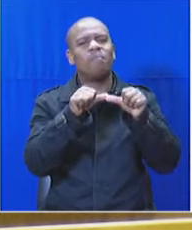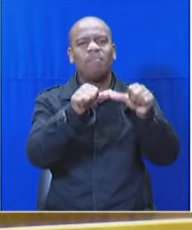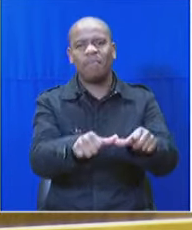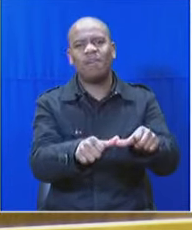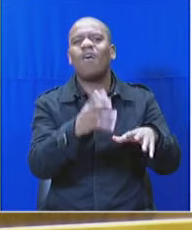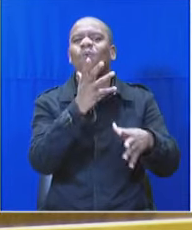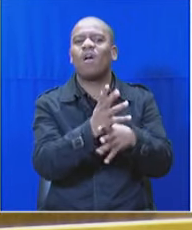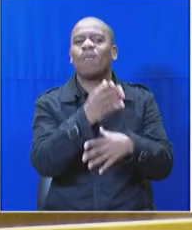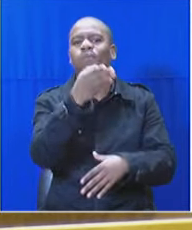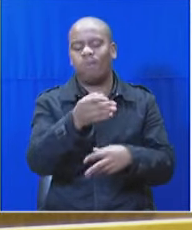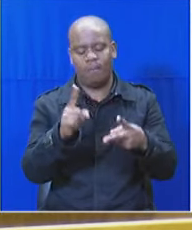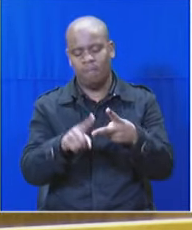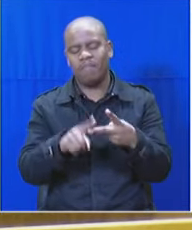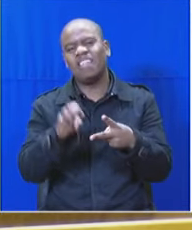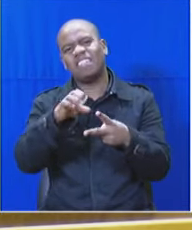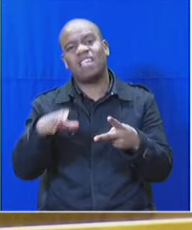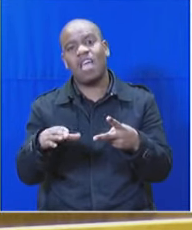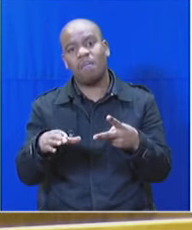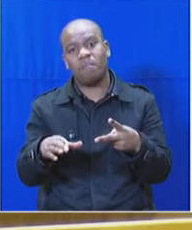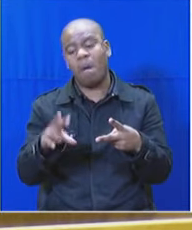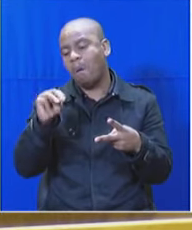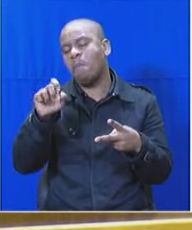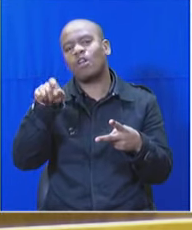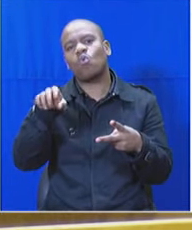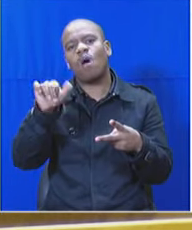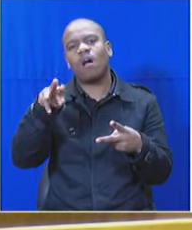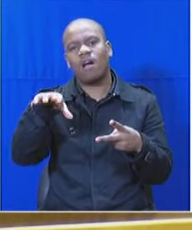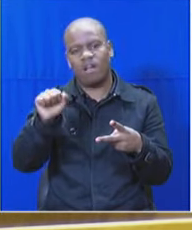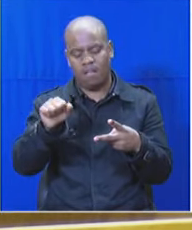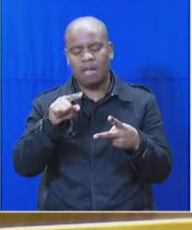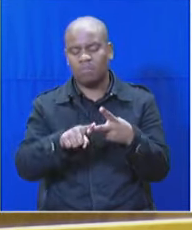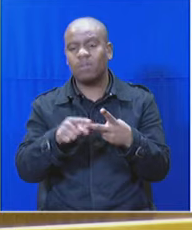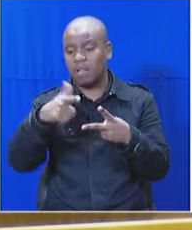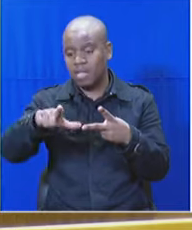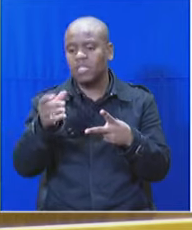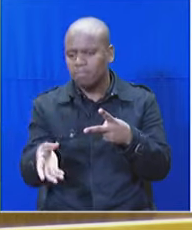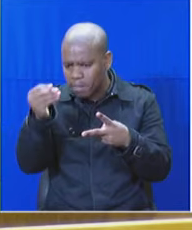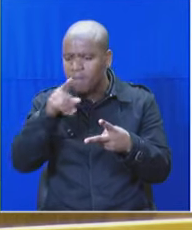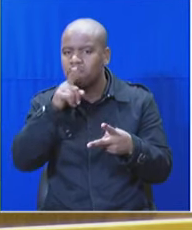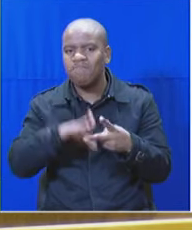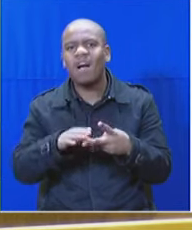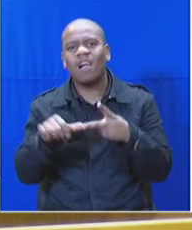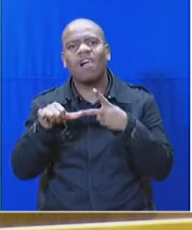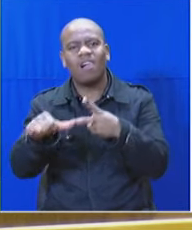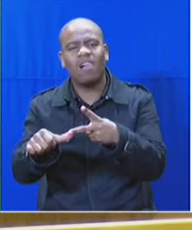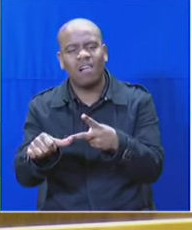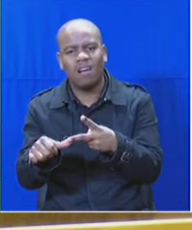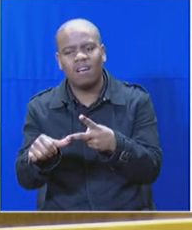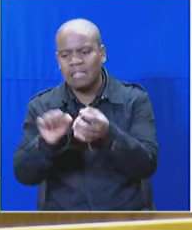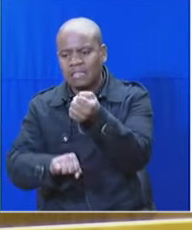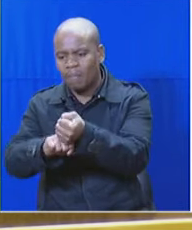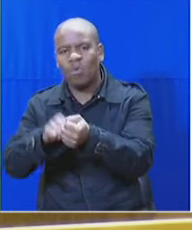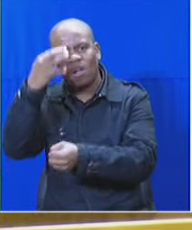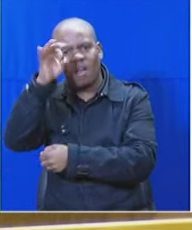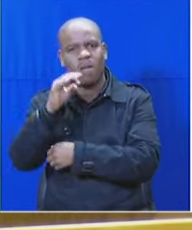around Queenstown, whose tenure to land is insecure, and who have failed to get any support